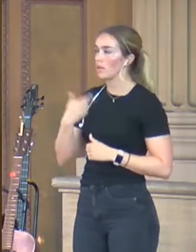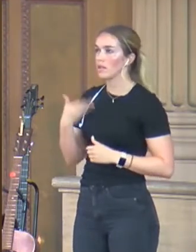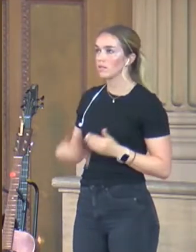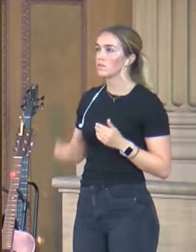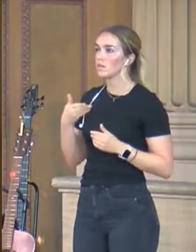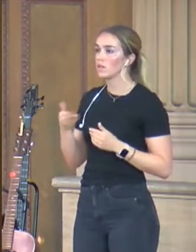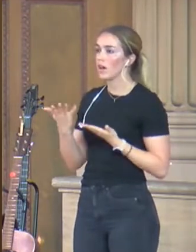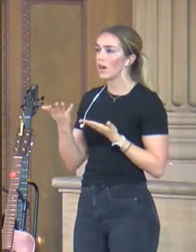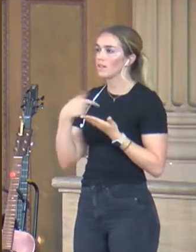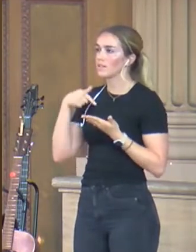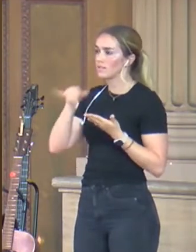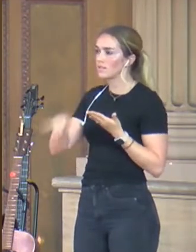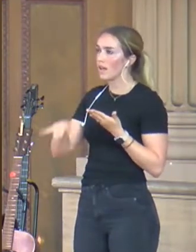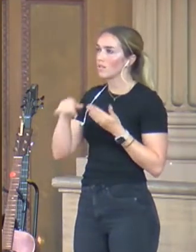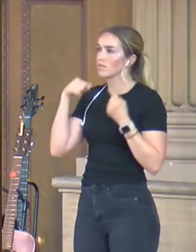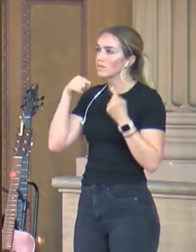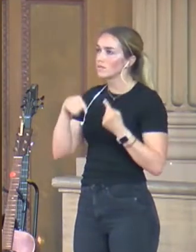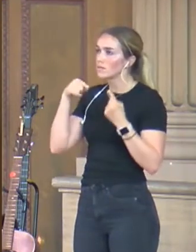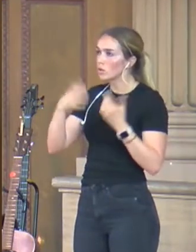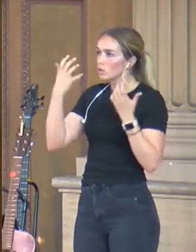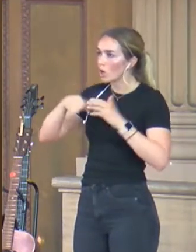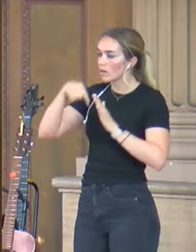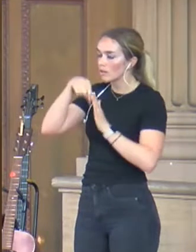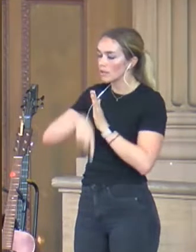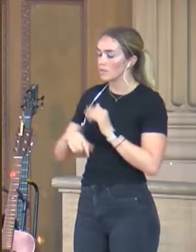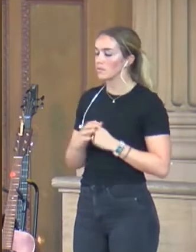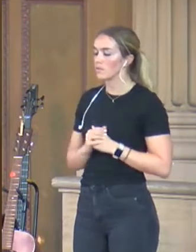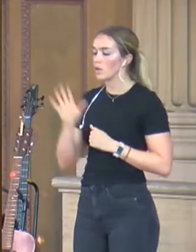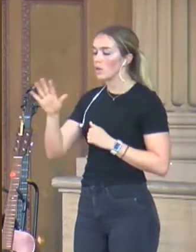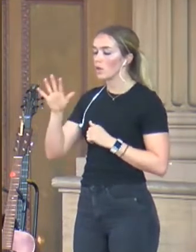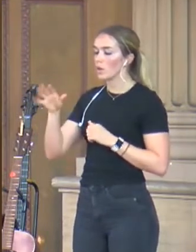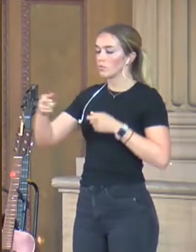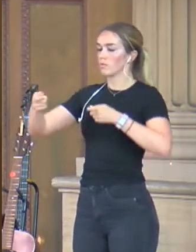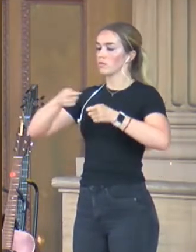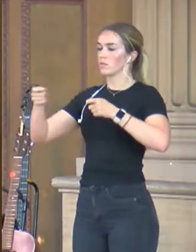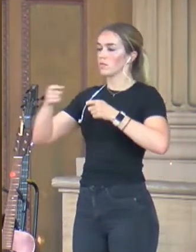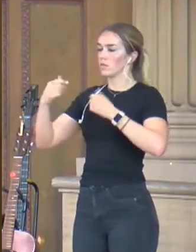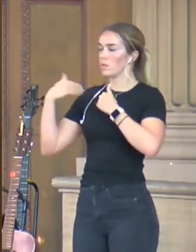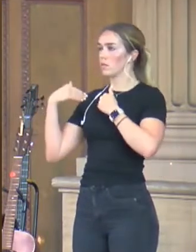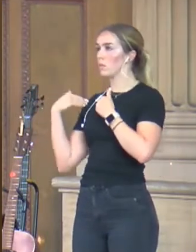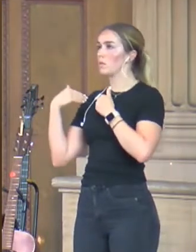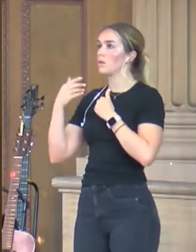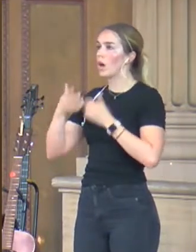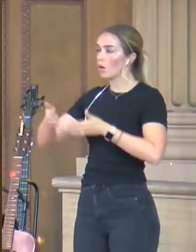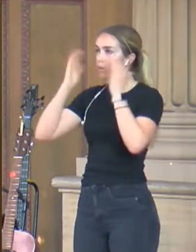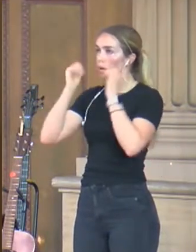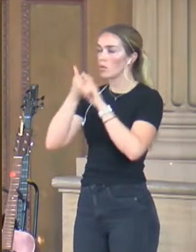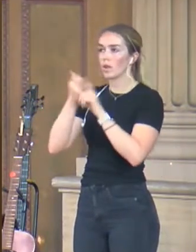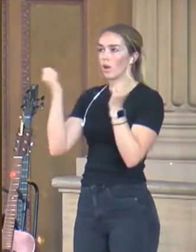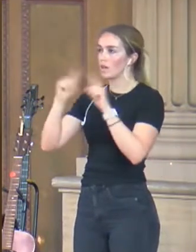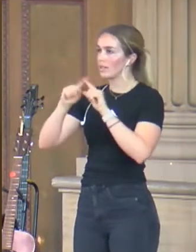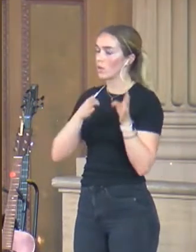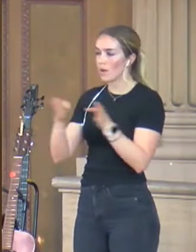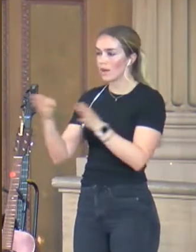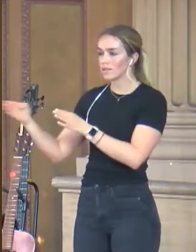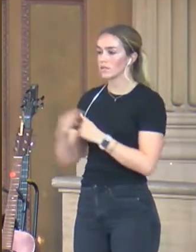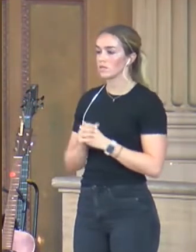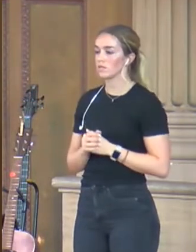in the depths of the pit, in the regions dark and deep. Your wrath lies heavy upon me, and you overwhelm me with all your waves.